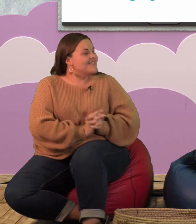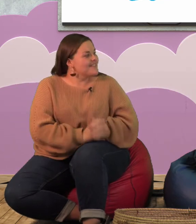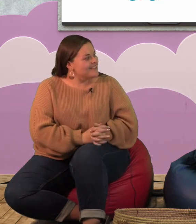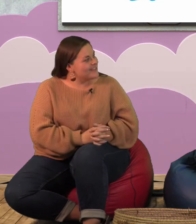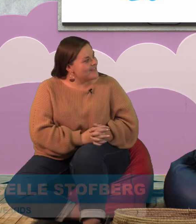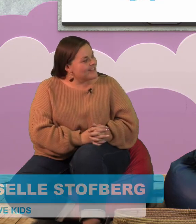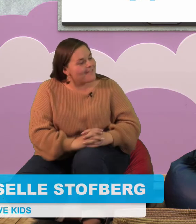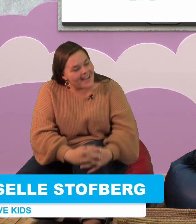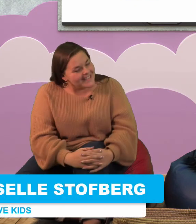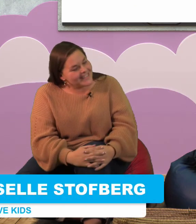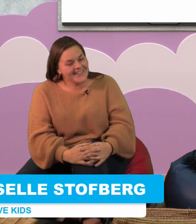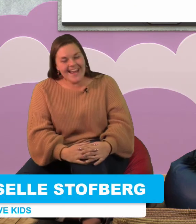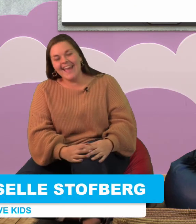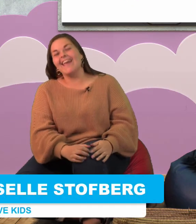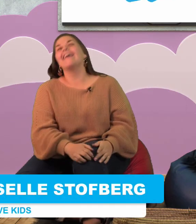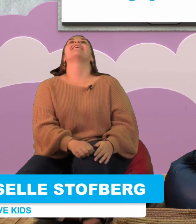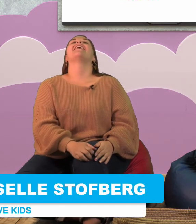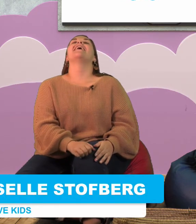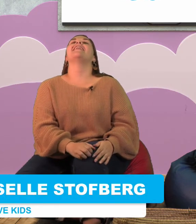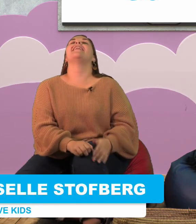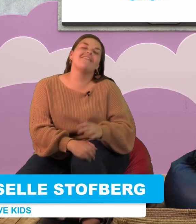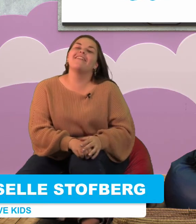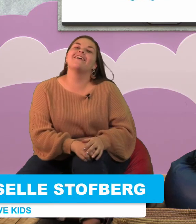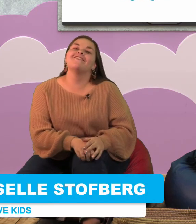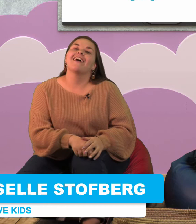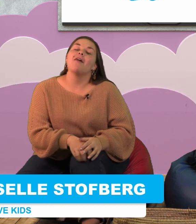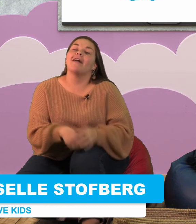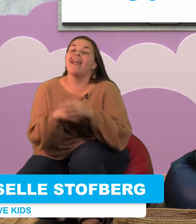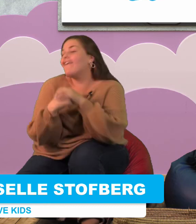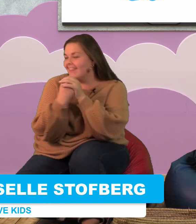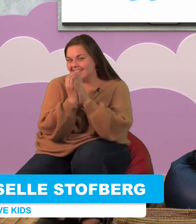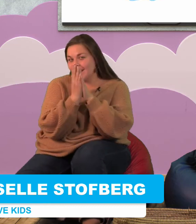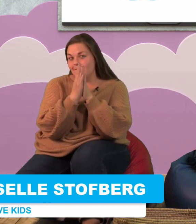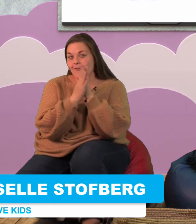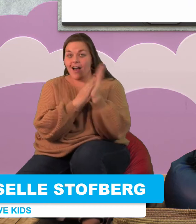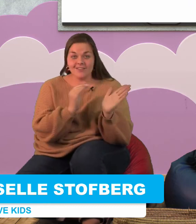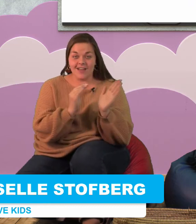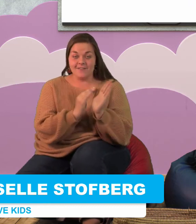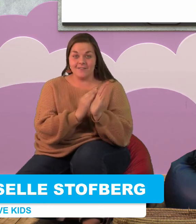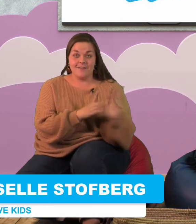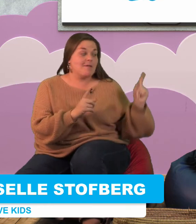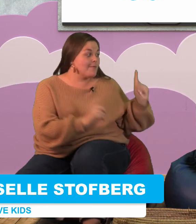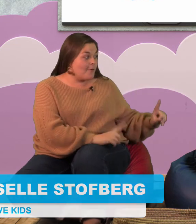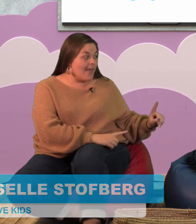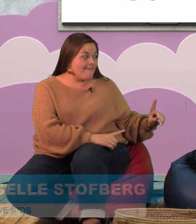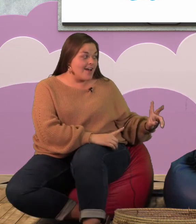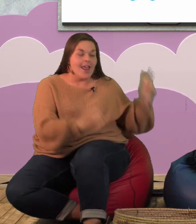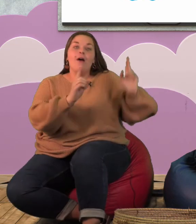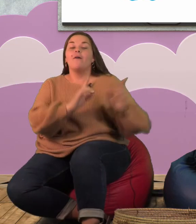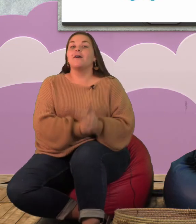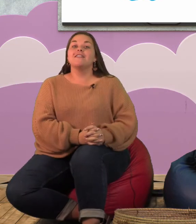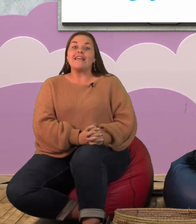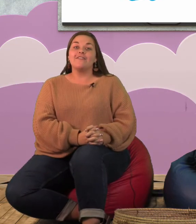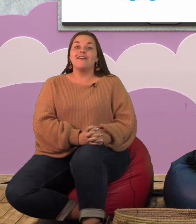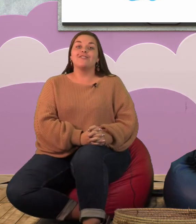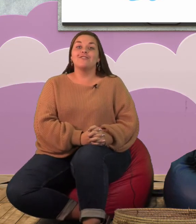Zoey and Zoshy were just so much fun, Shanae. I love them. But now I think it's time for us to have some fun. But before we have fun,